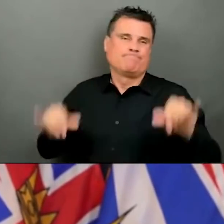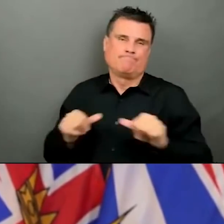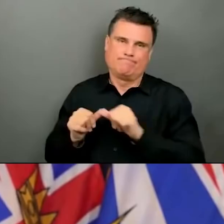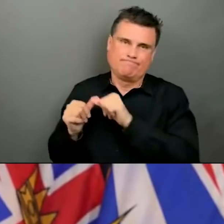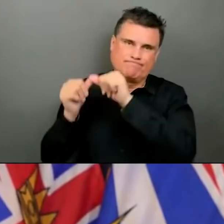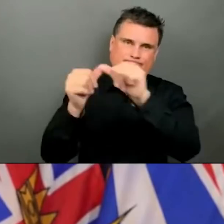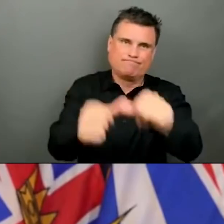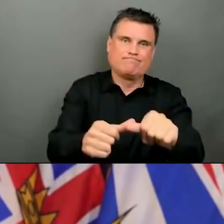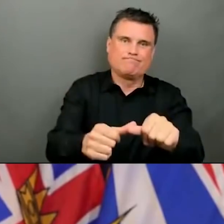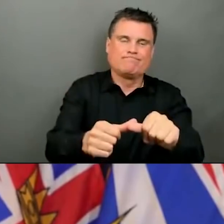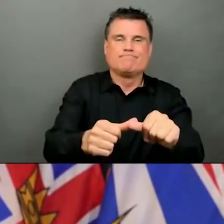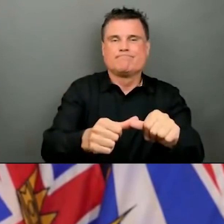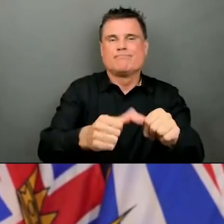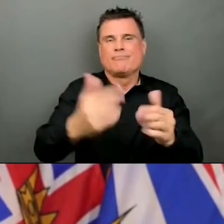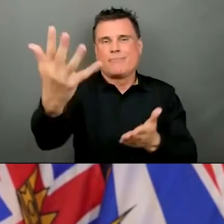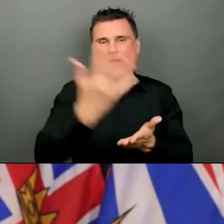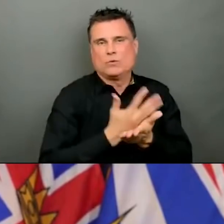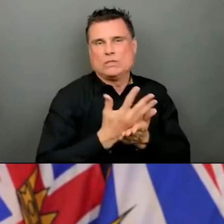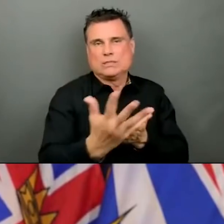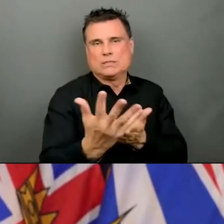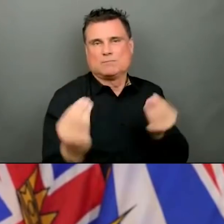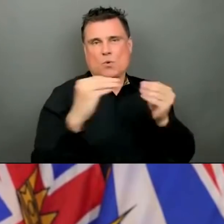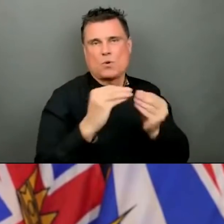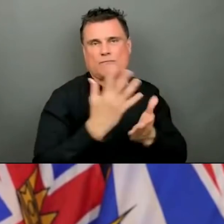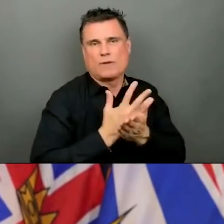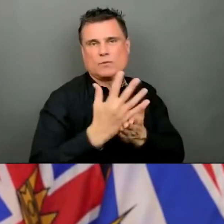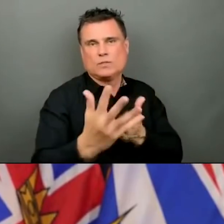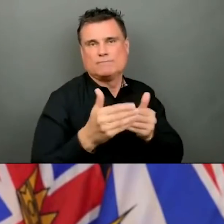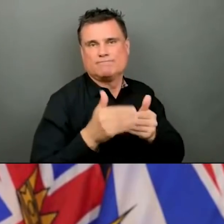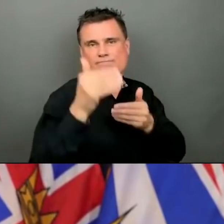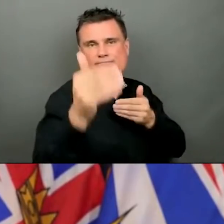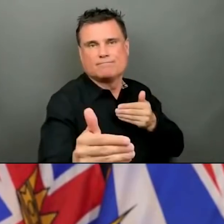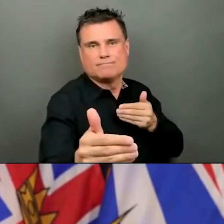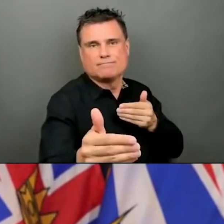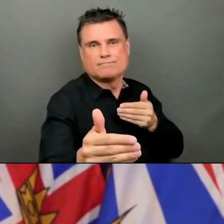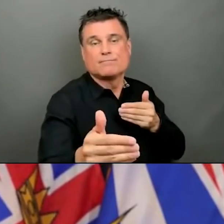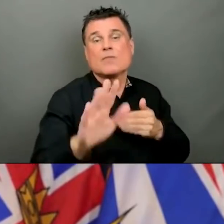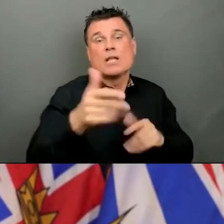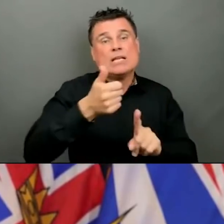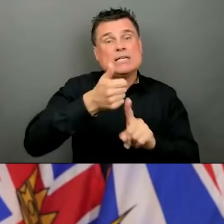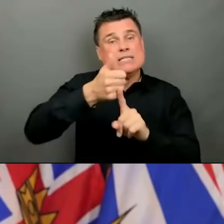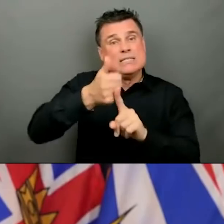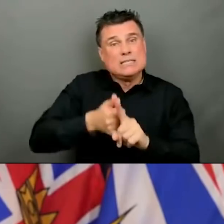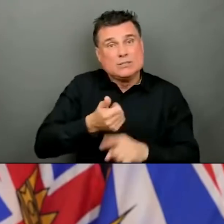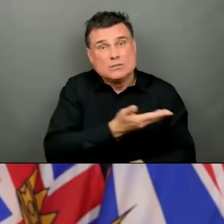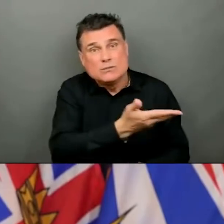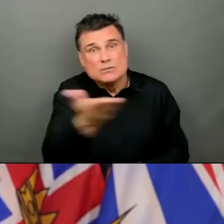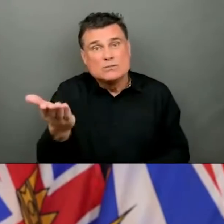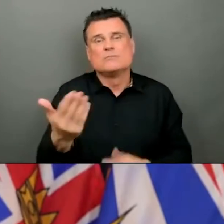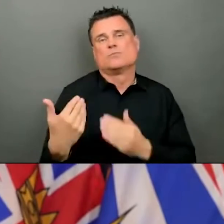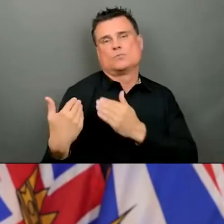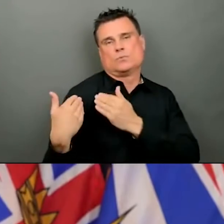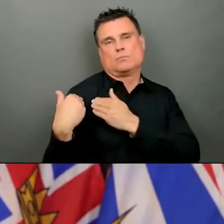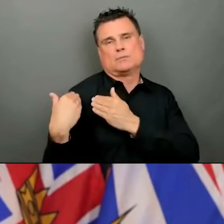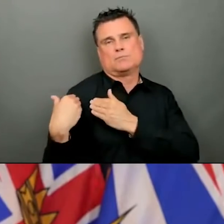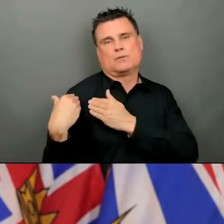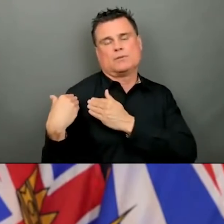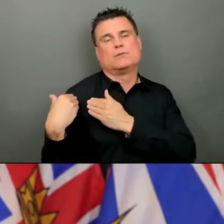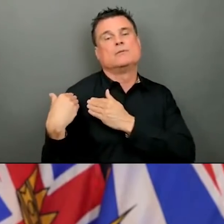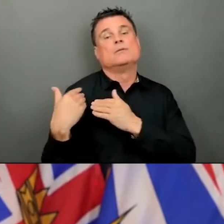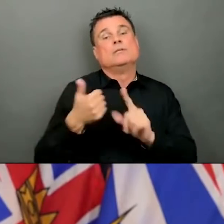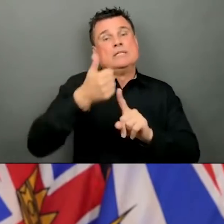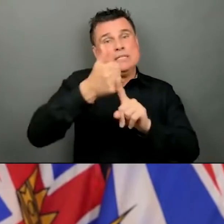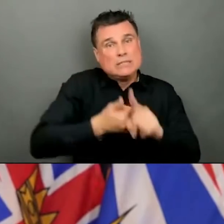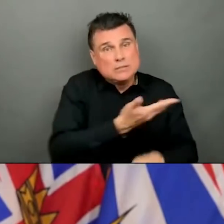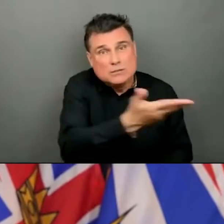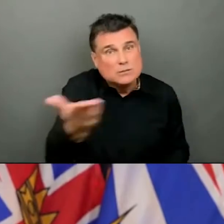to play. We are so grateful for our frontline workers, wherever they may be, in acute care, in the community, in our own